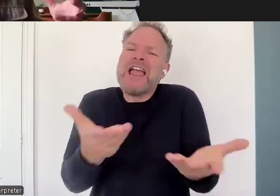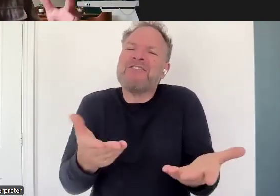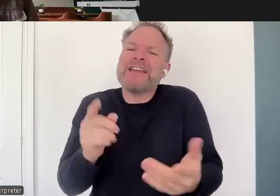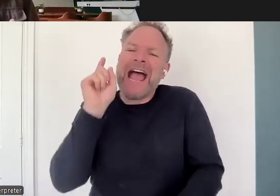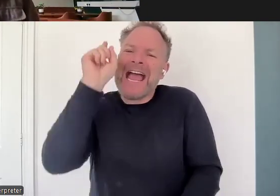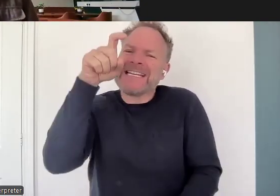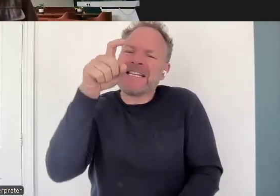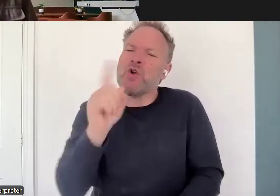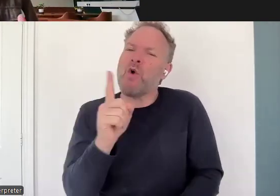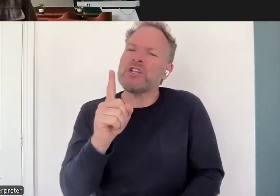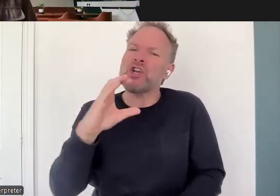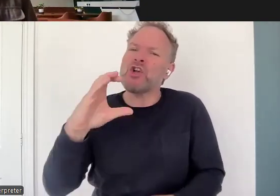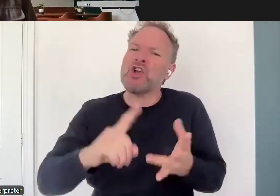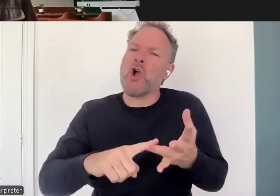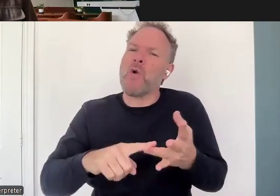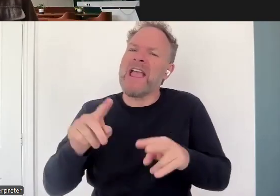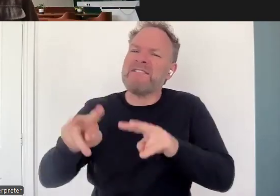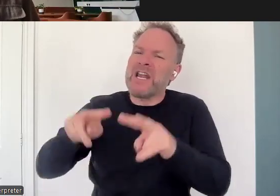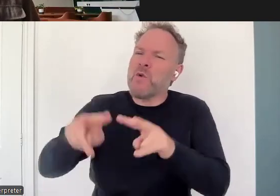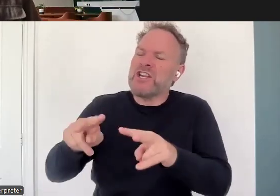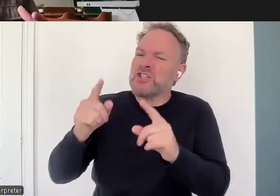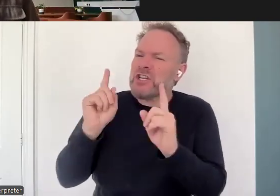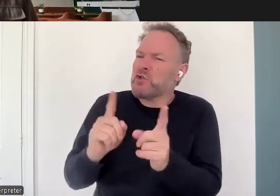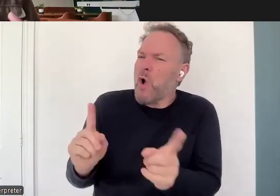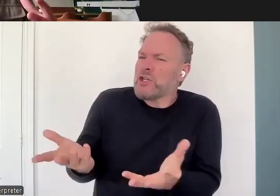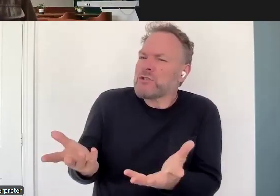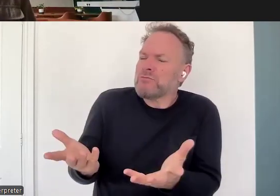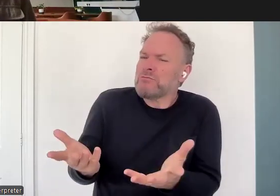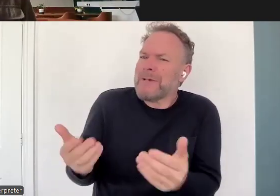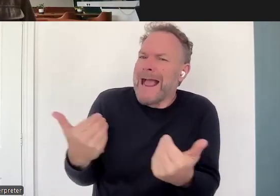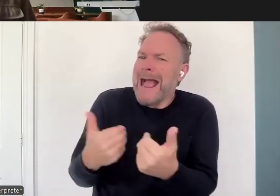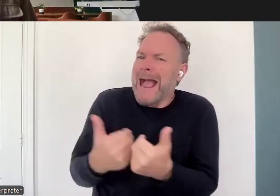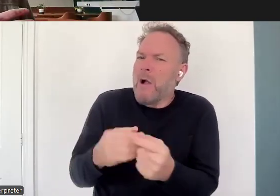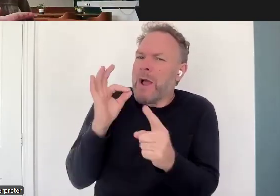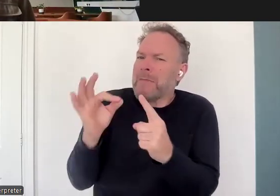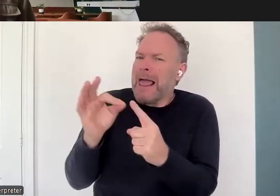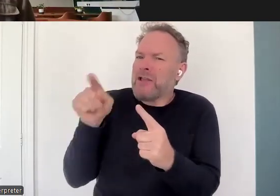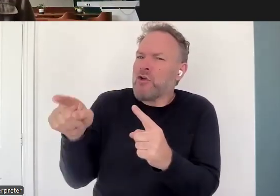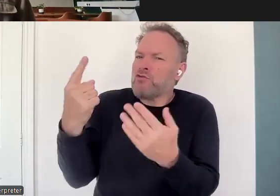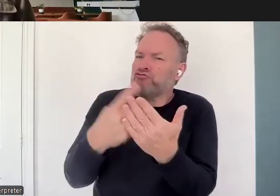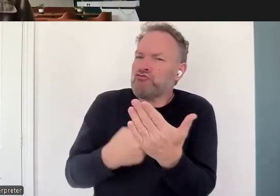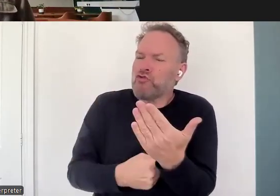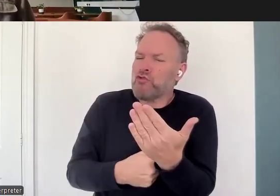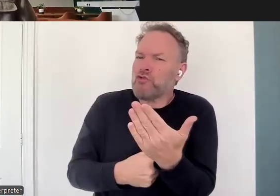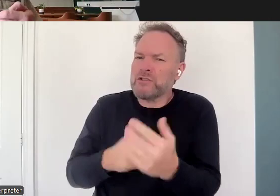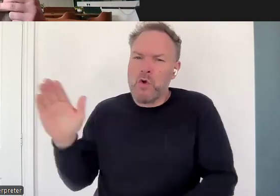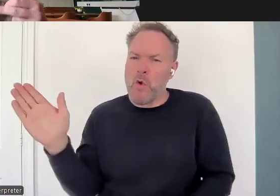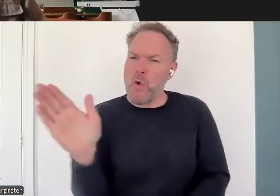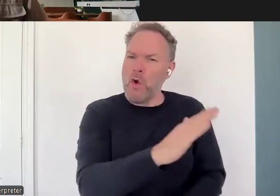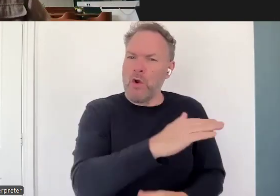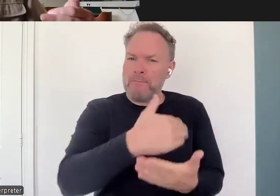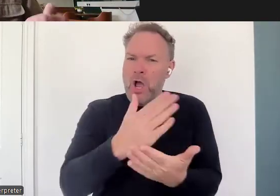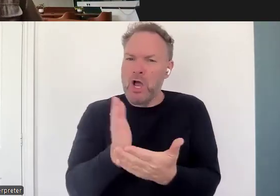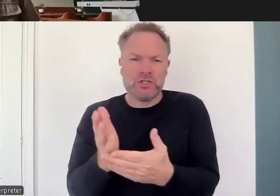good co-evaluation looks like, and how we can apply those principles across every aspect of our work, as